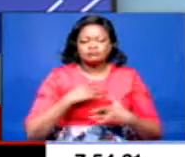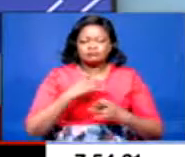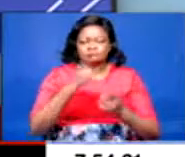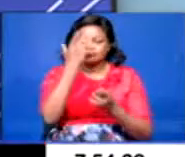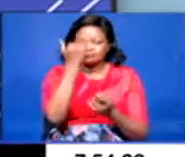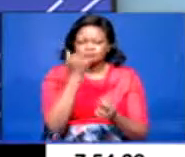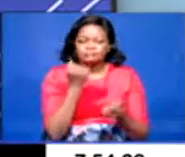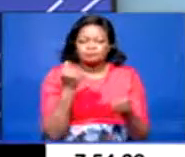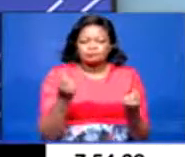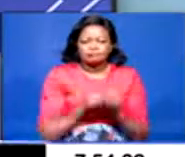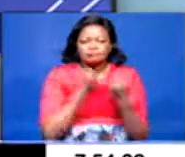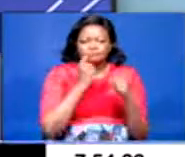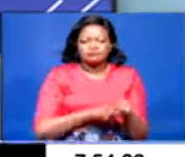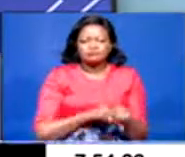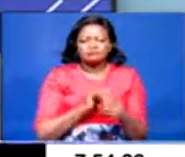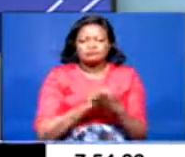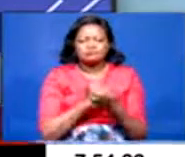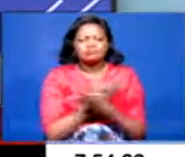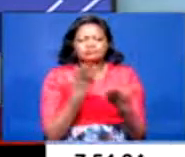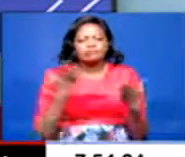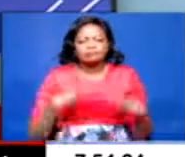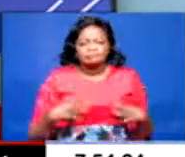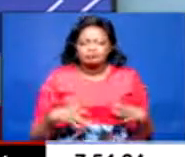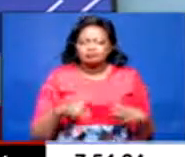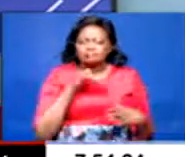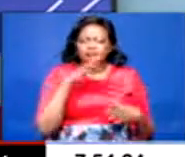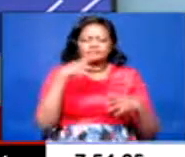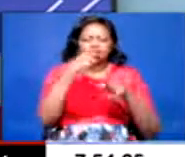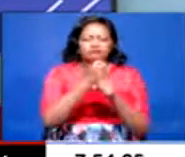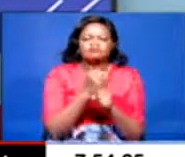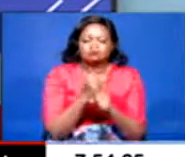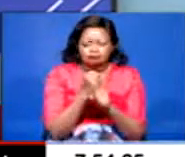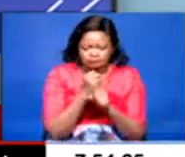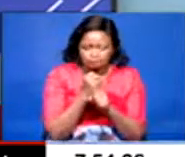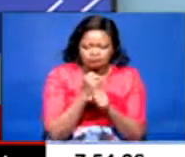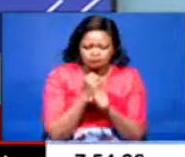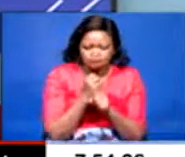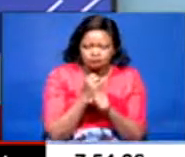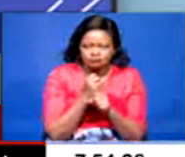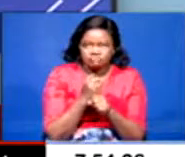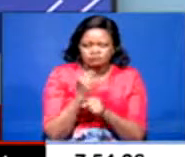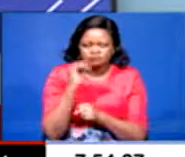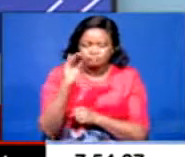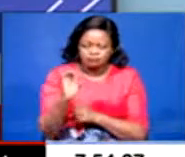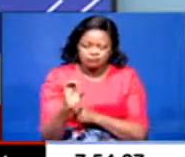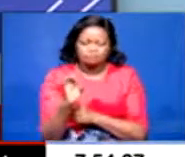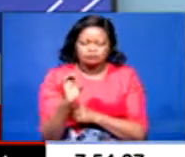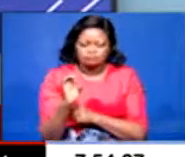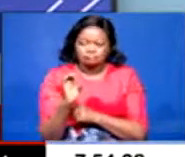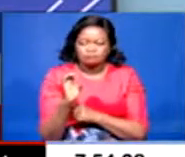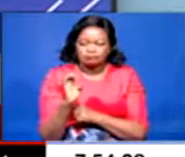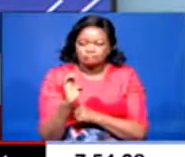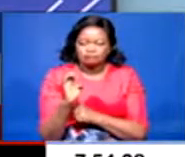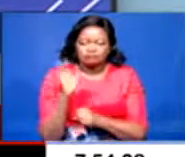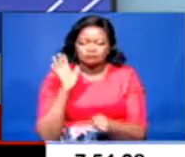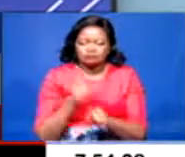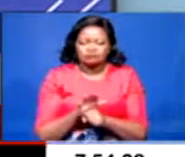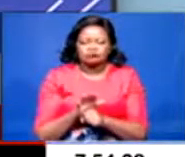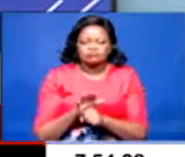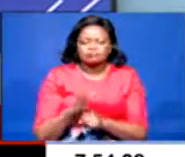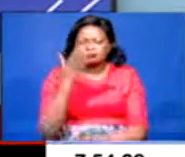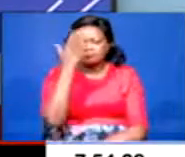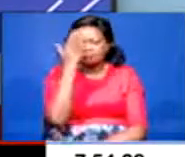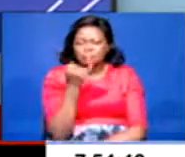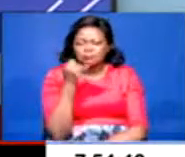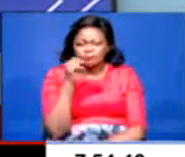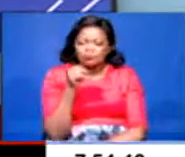when everybody does not trust, Kenyans do not trust the IEBC as much. Because, of course, there have been